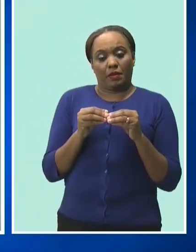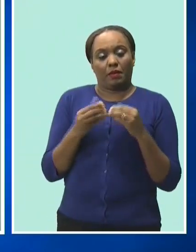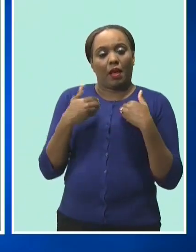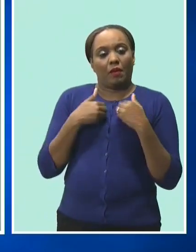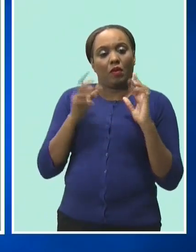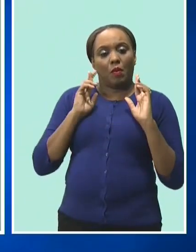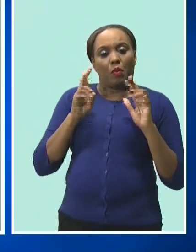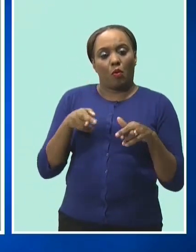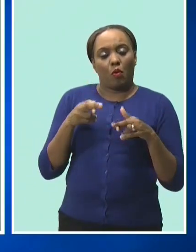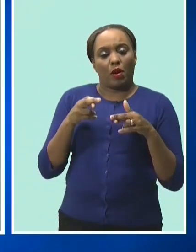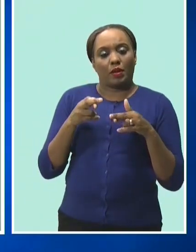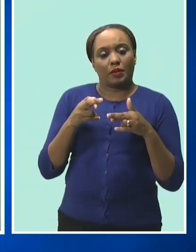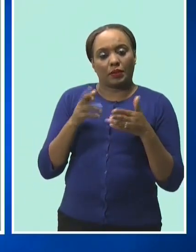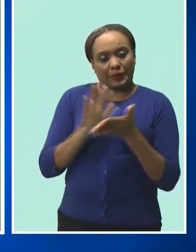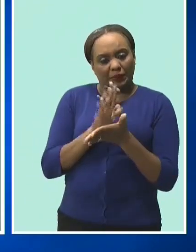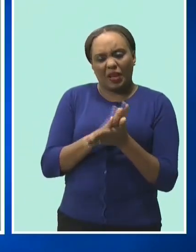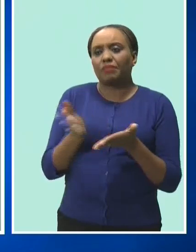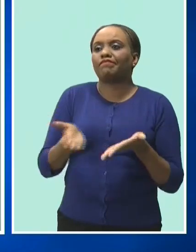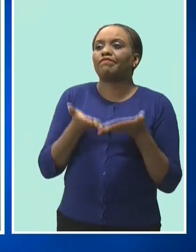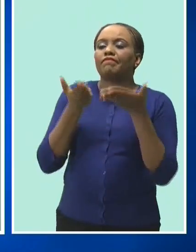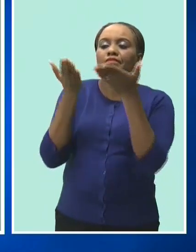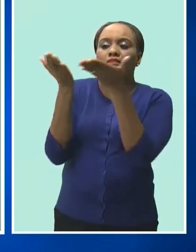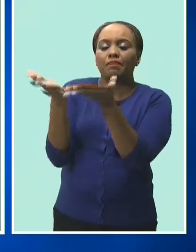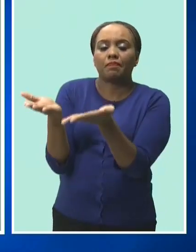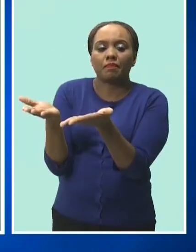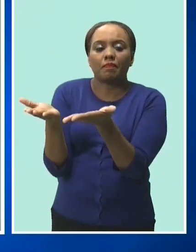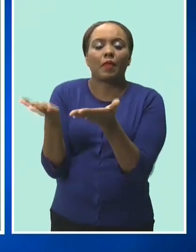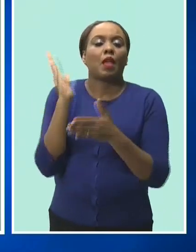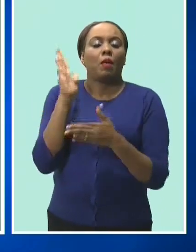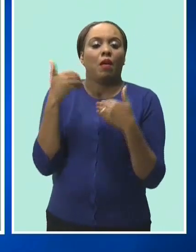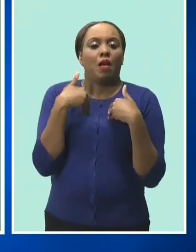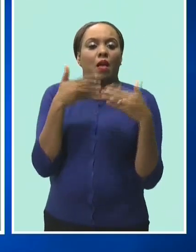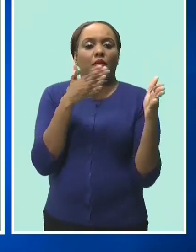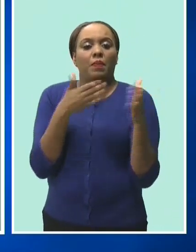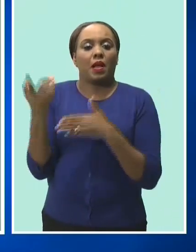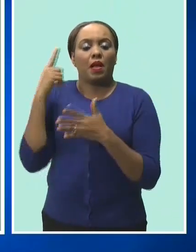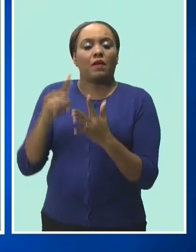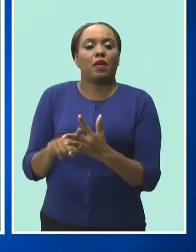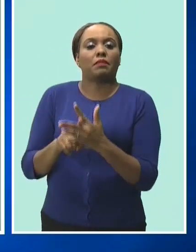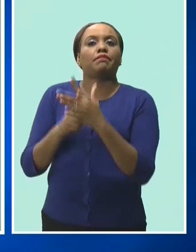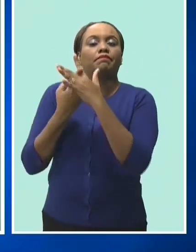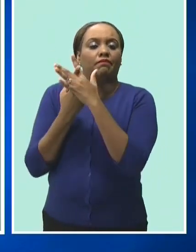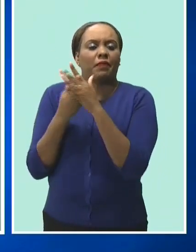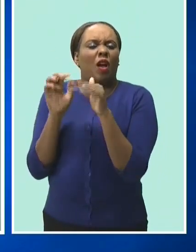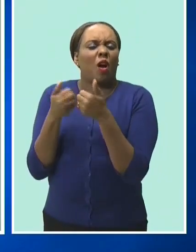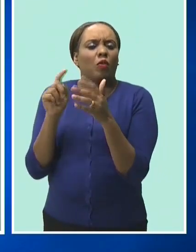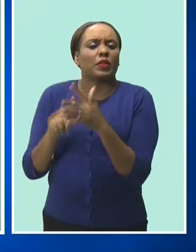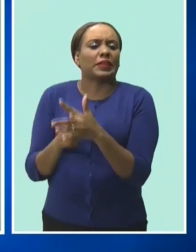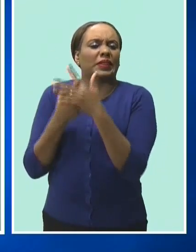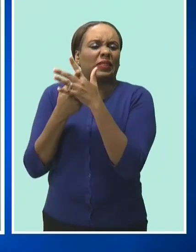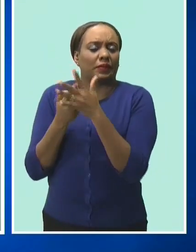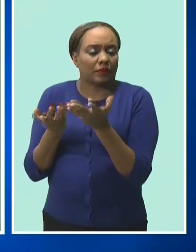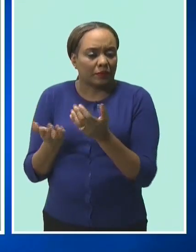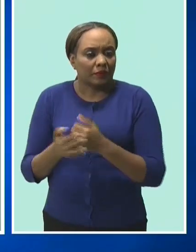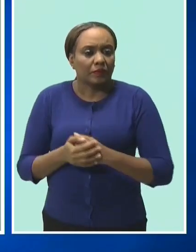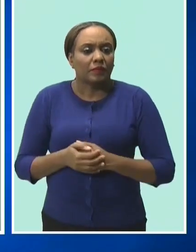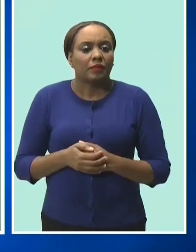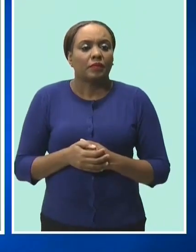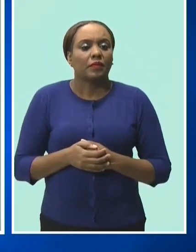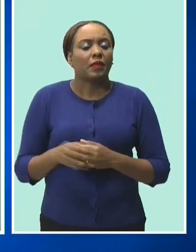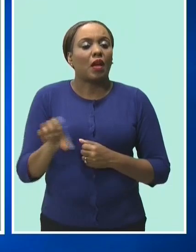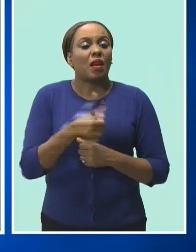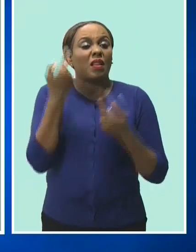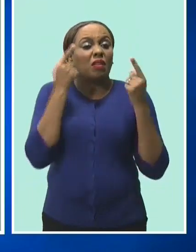an implementation plan is expected to be hashed out. Now, one of the other major agreements reached